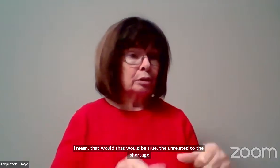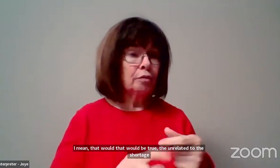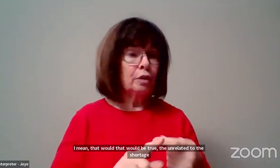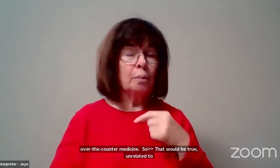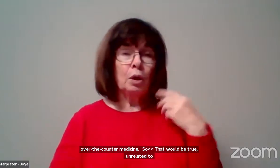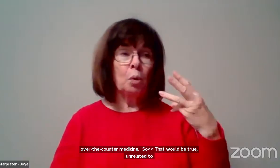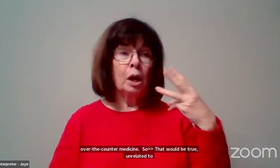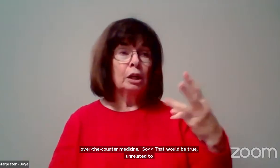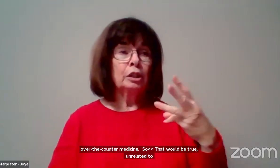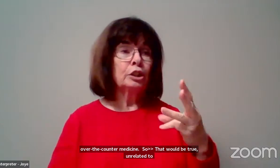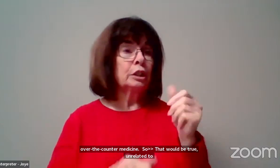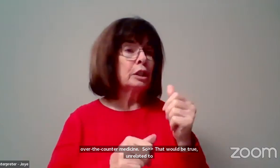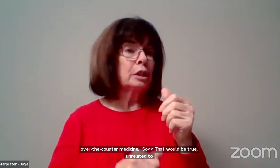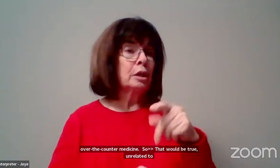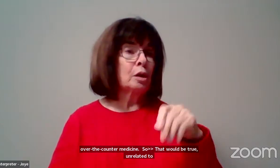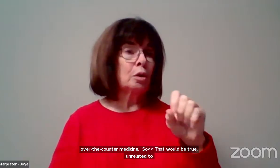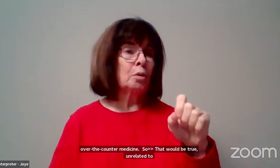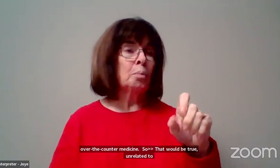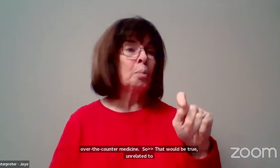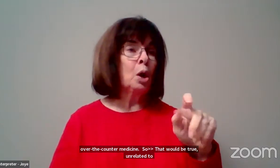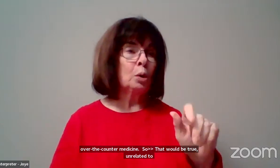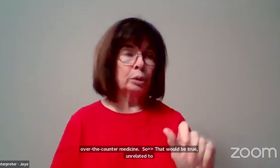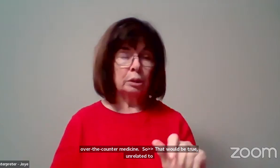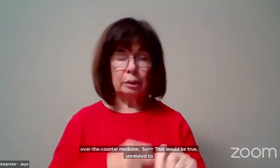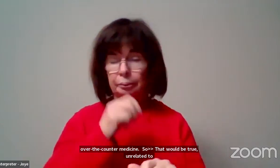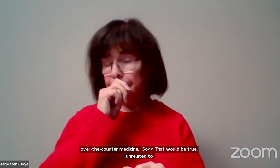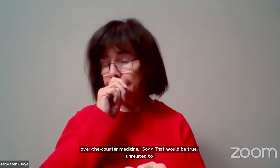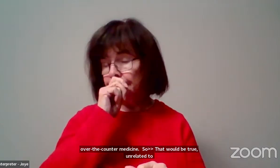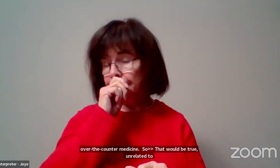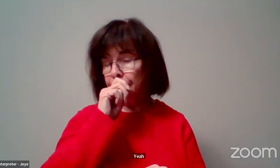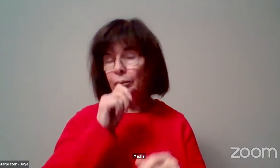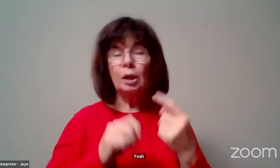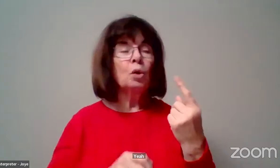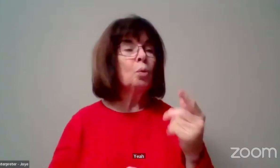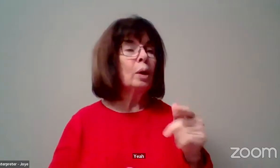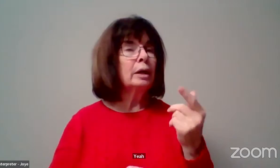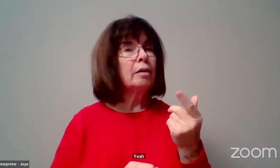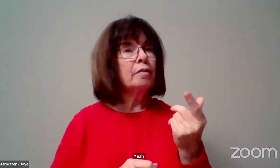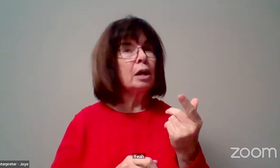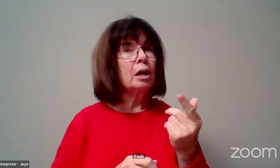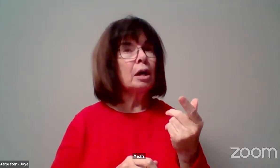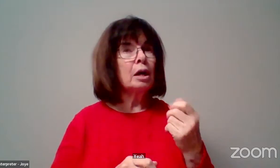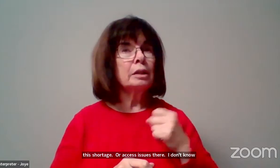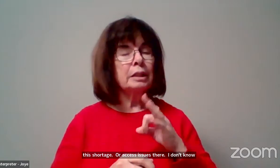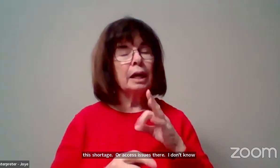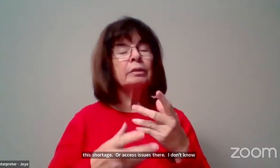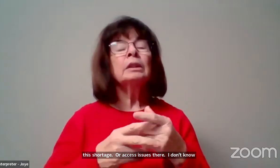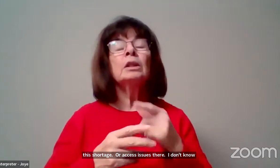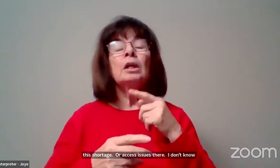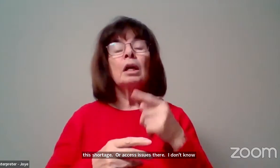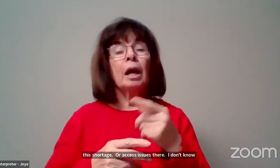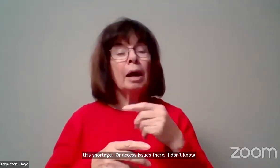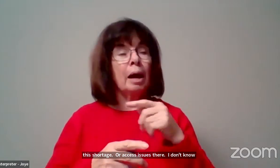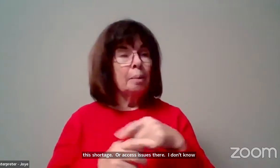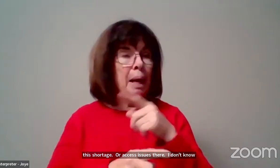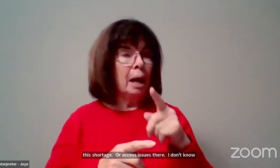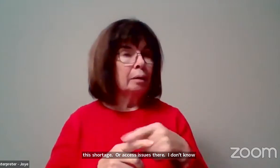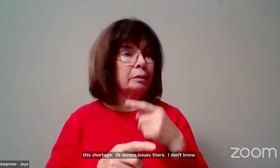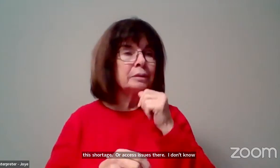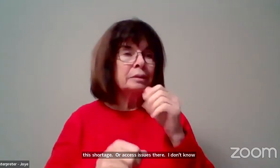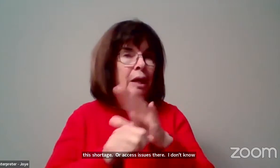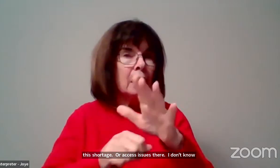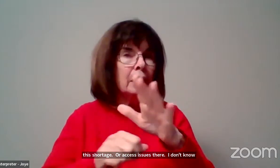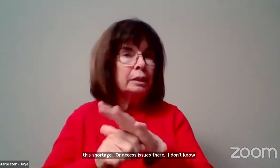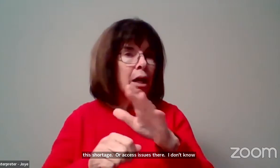Post, one of our staff, regarding shortages across the country. And so we've all seen